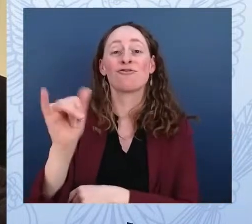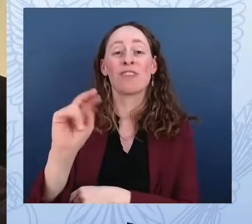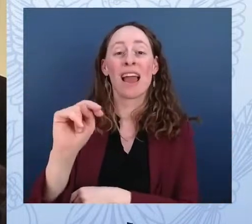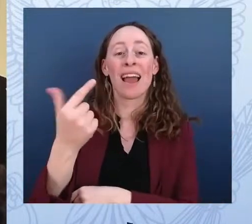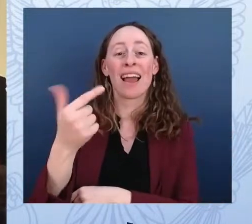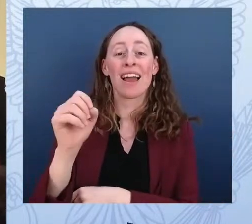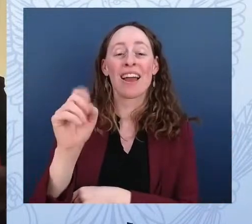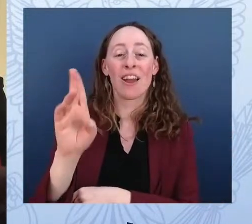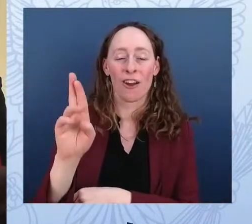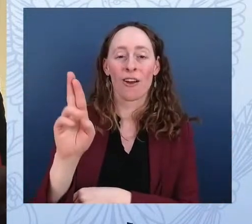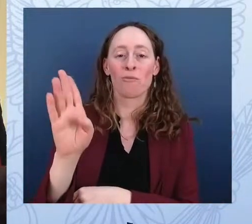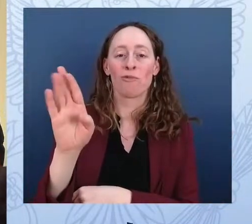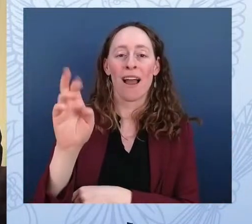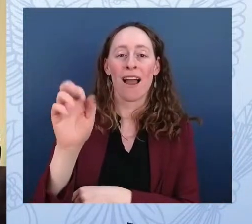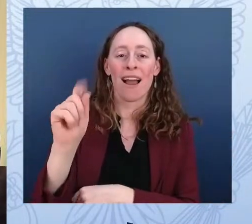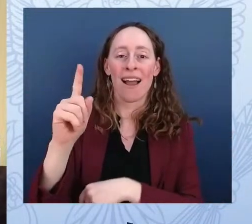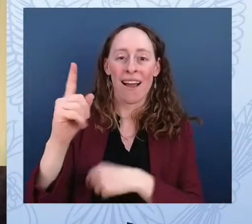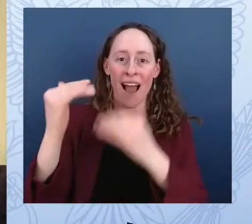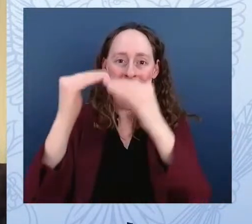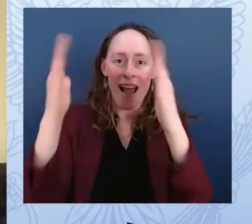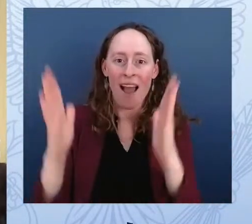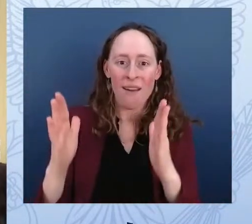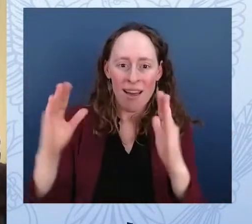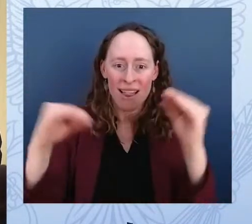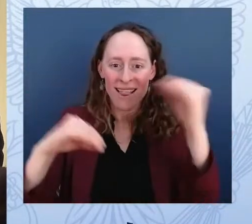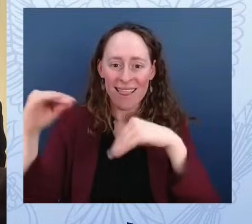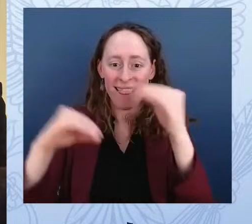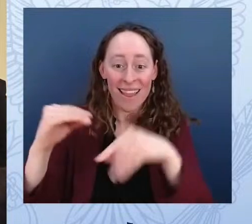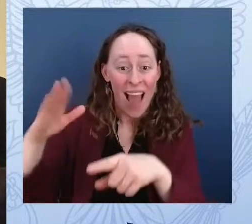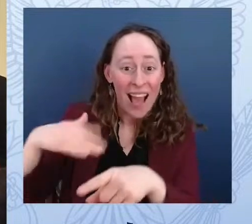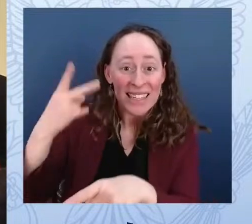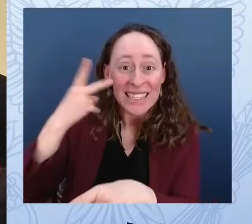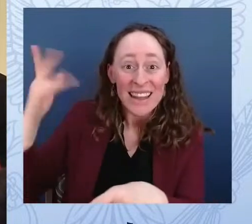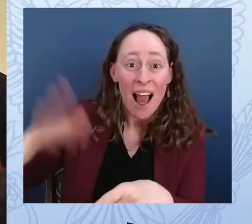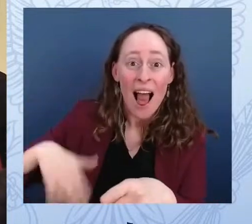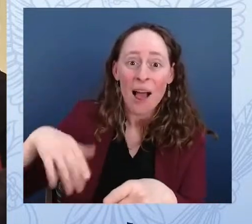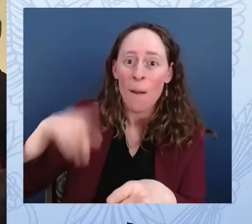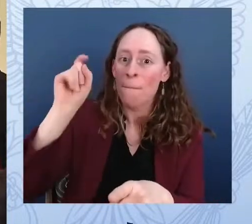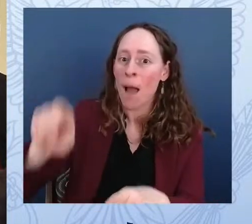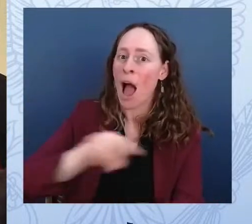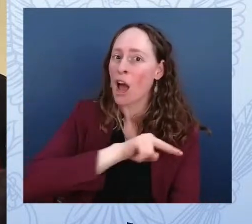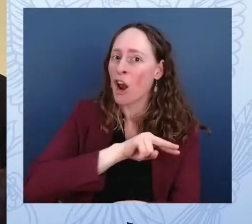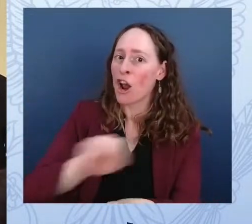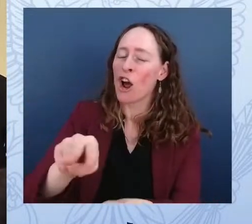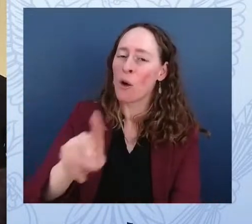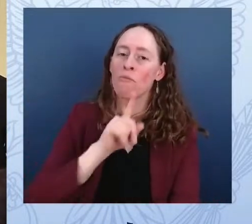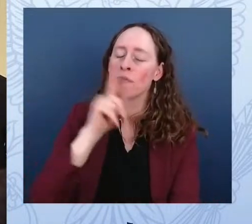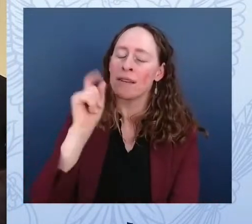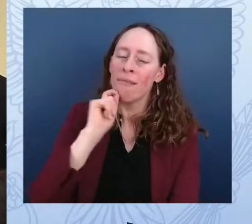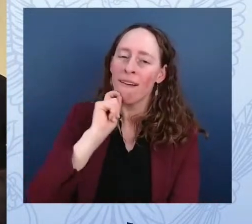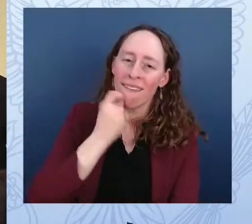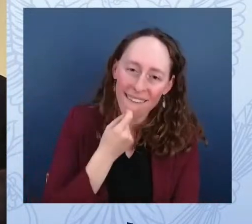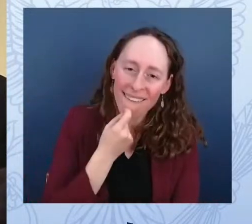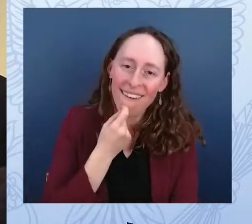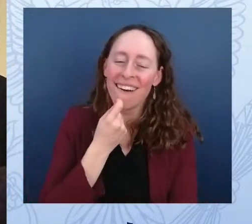take a look. It's pretty cool. To the carousel. You saw the carousel, right, where we had our pictures